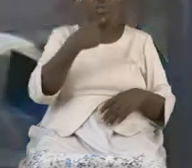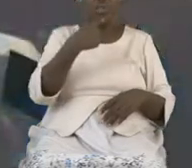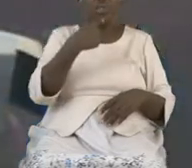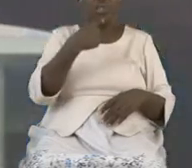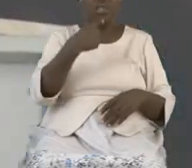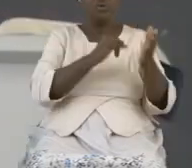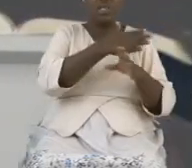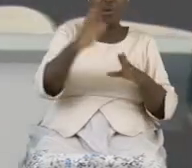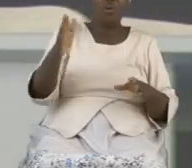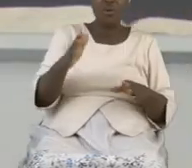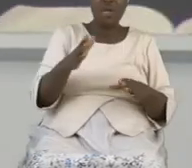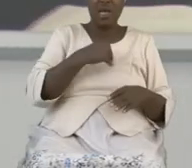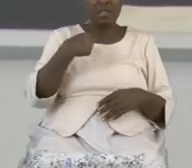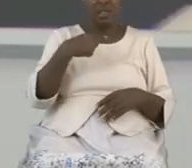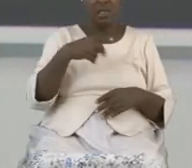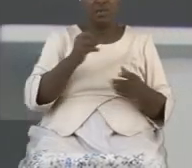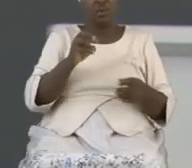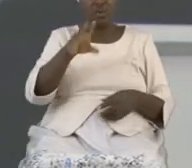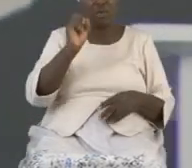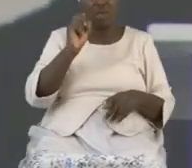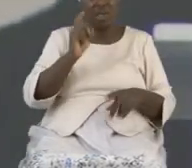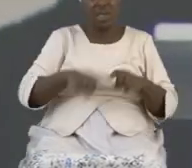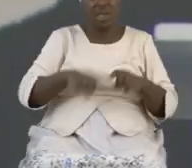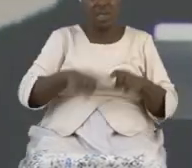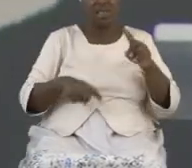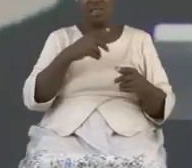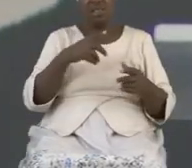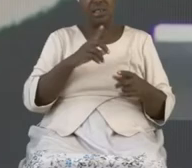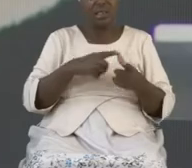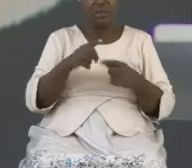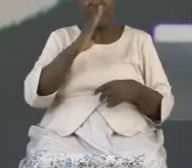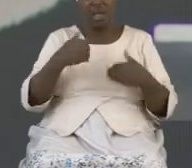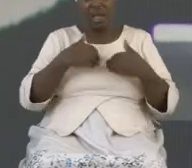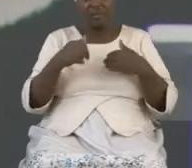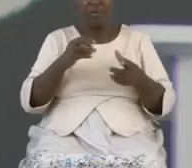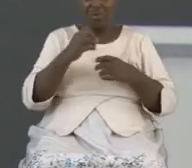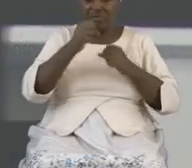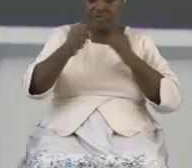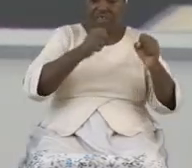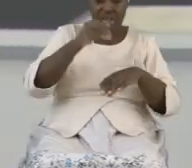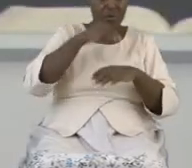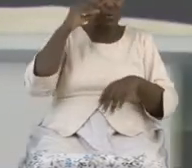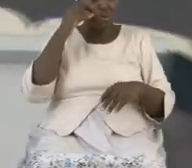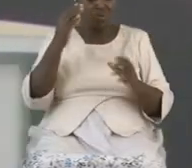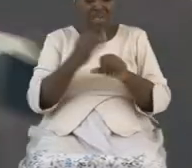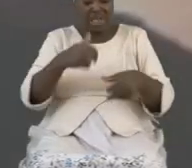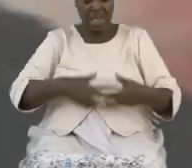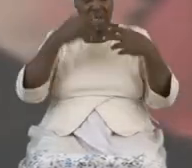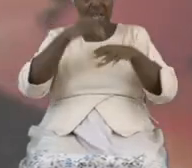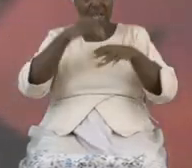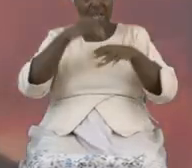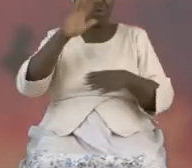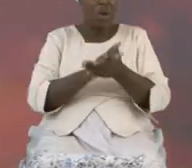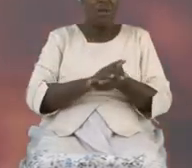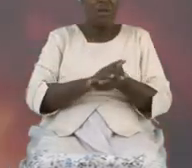you cannot be having, fighting at home, getting angry at your wife, getting angry at your